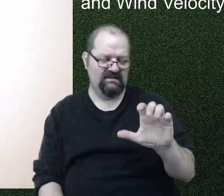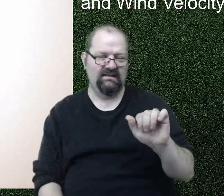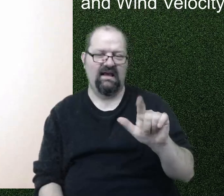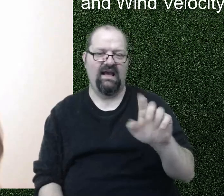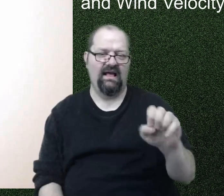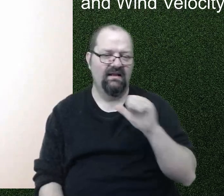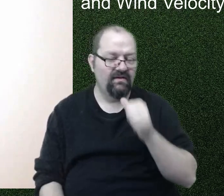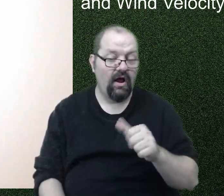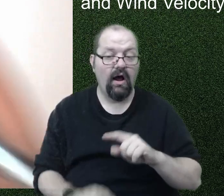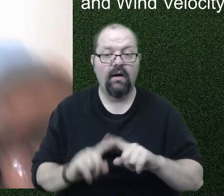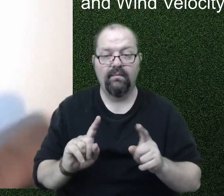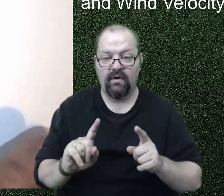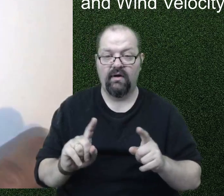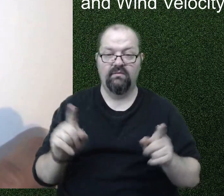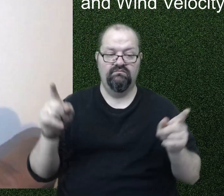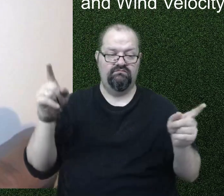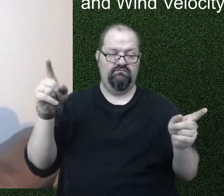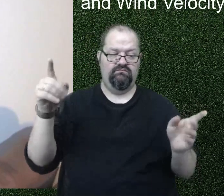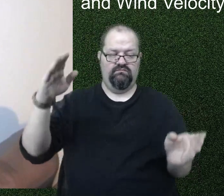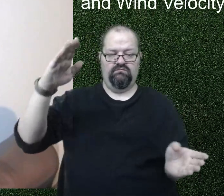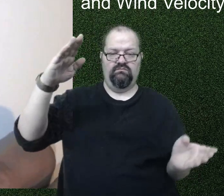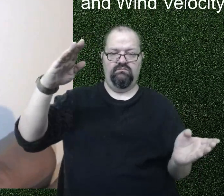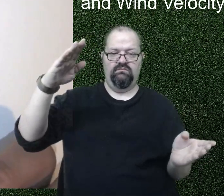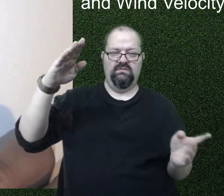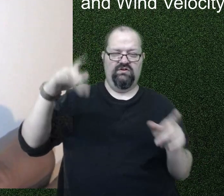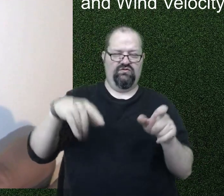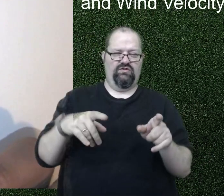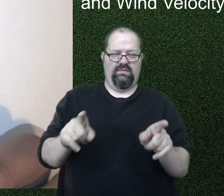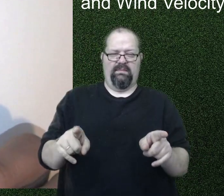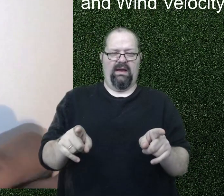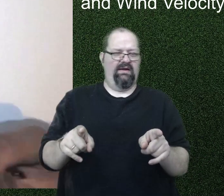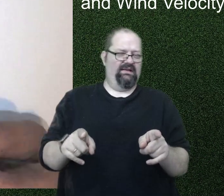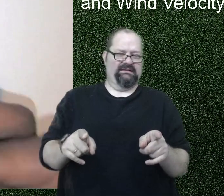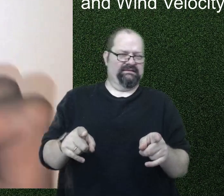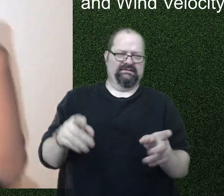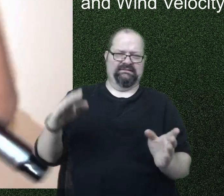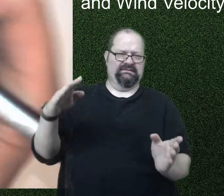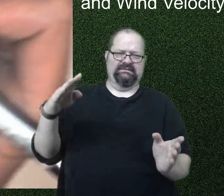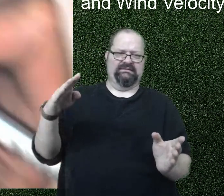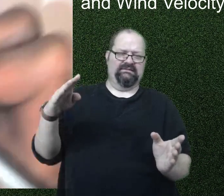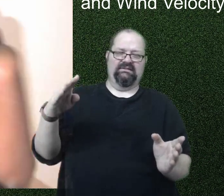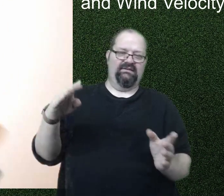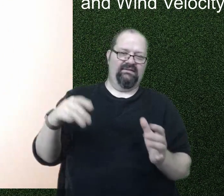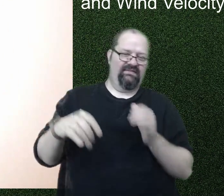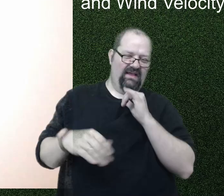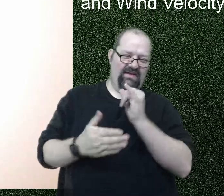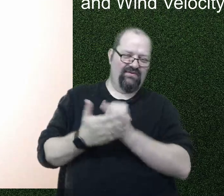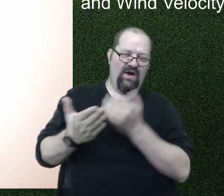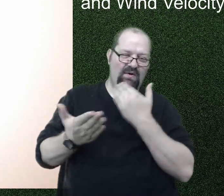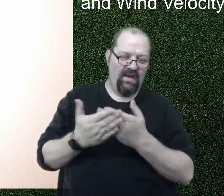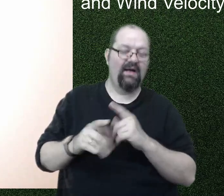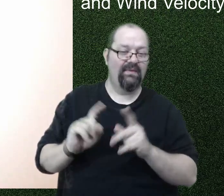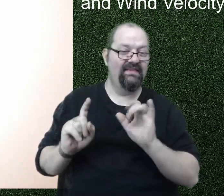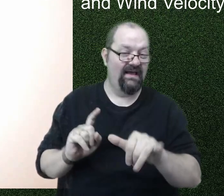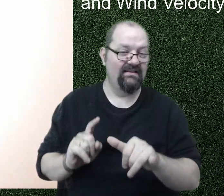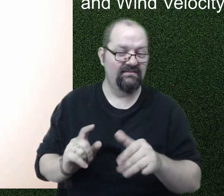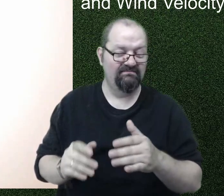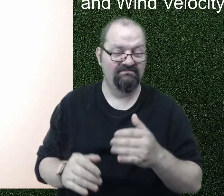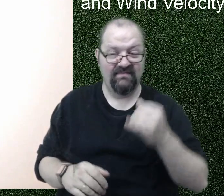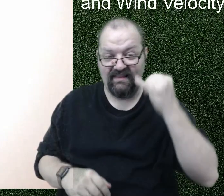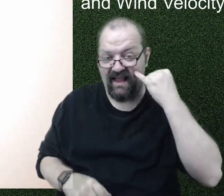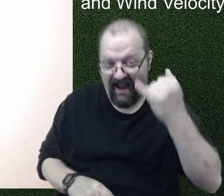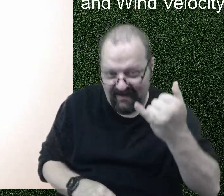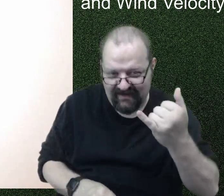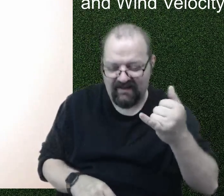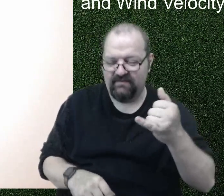It's supposed to be the same length, and it's supposed to be parallel, and I don't think it's the same length or parallel, but that's the idea. Here's the